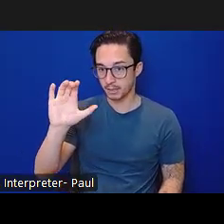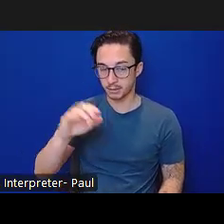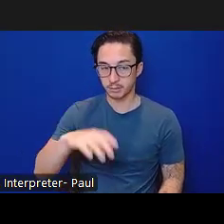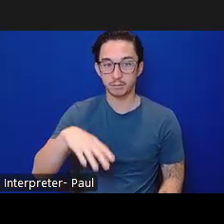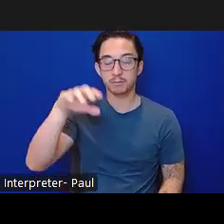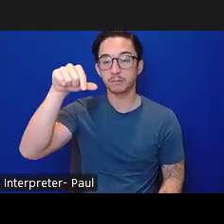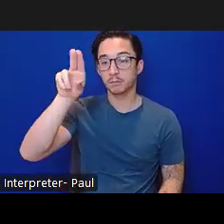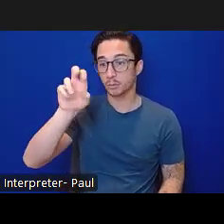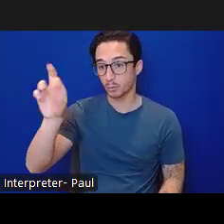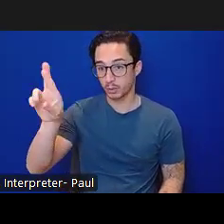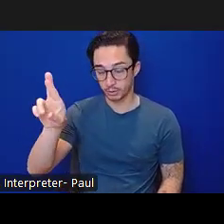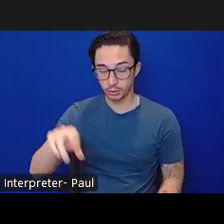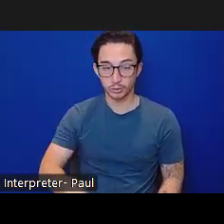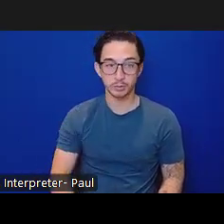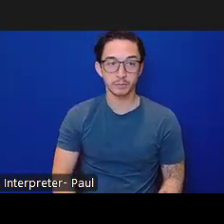queer.